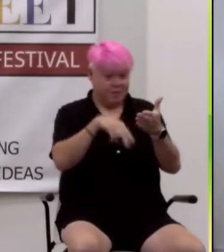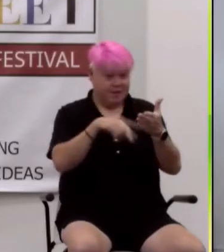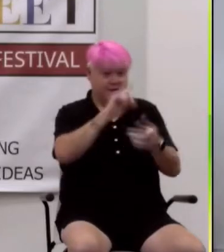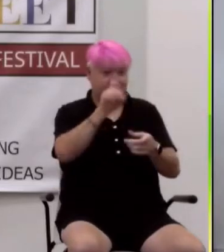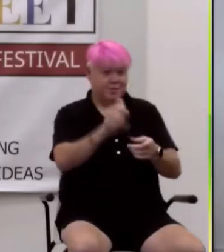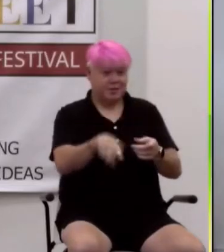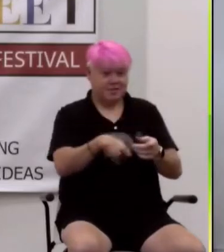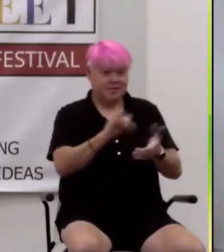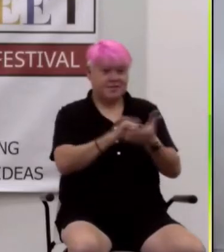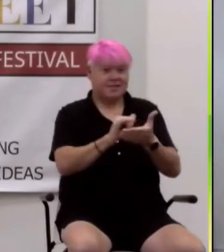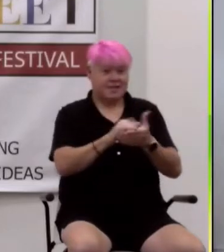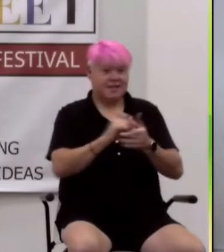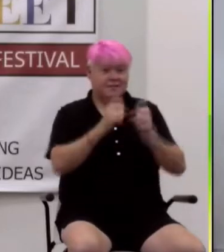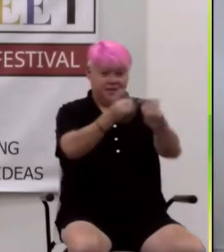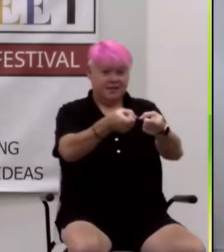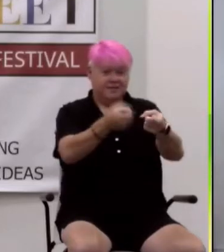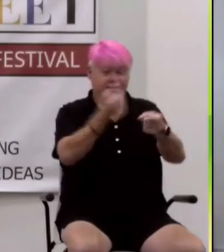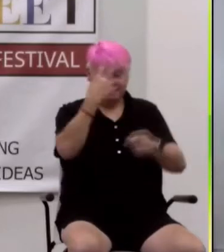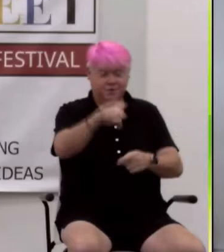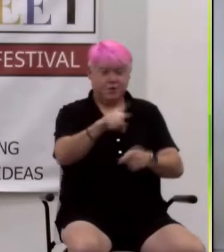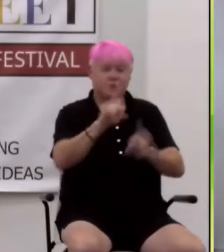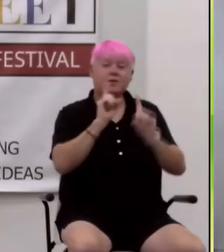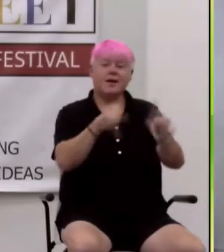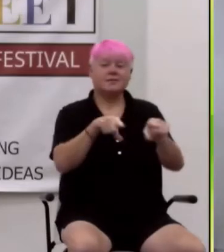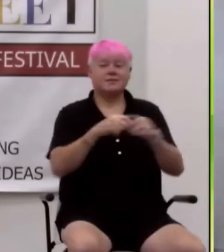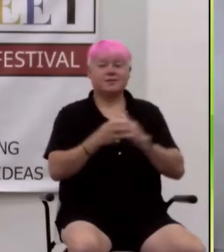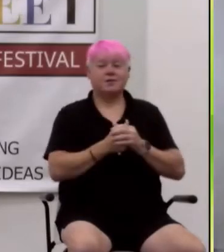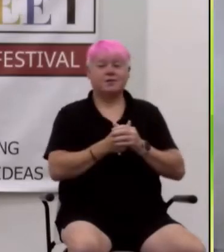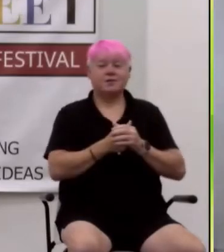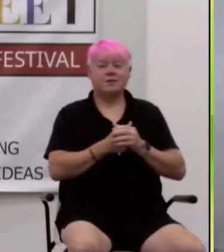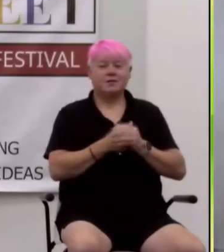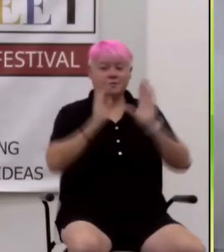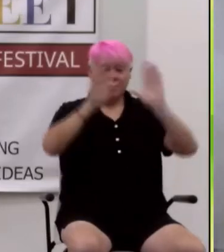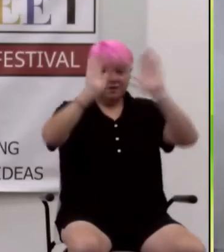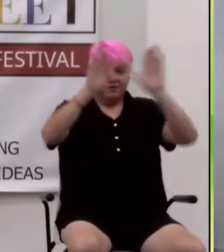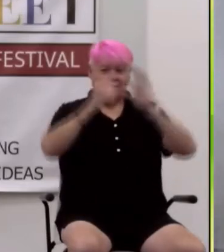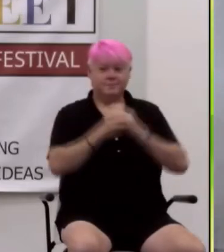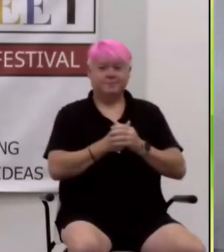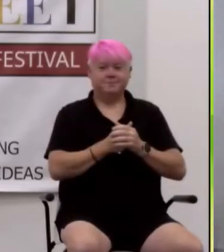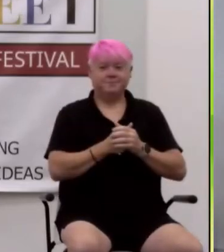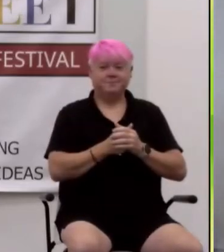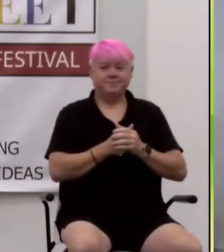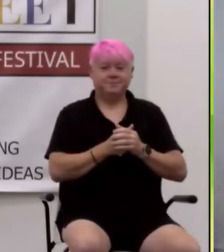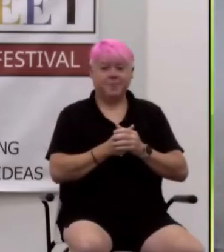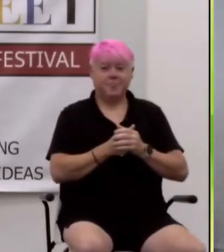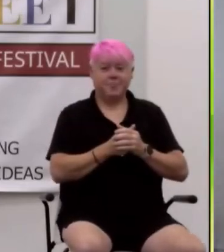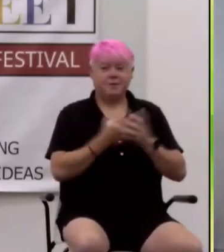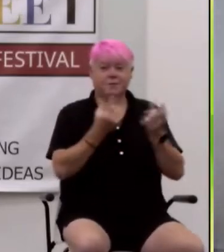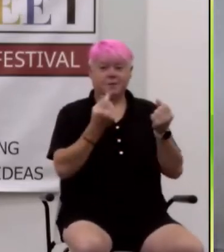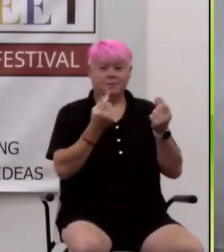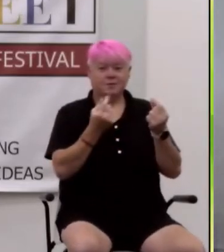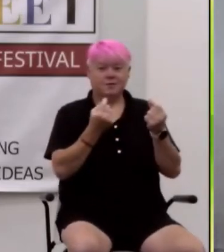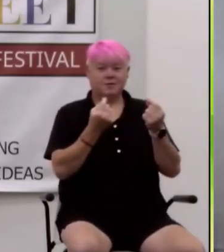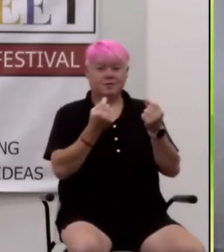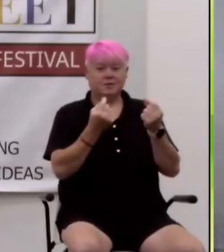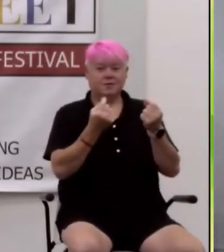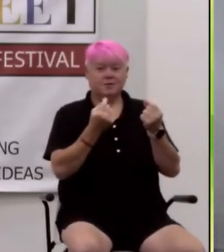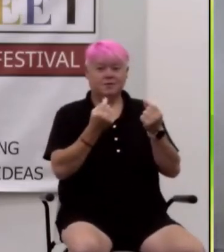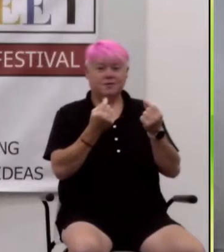have given for your answers. Oh, that's great. That's great. Thank you. So what I'm going to do is just